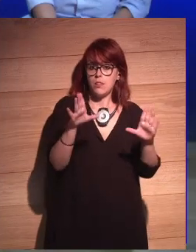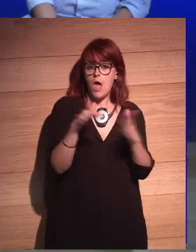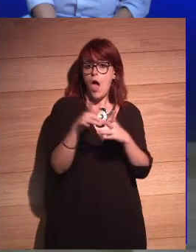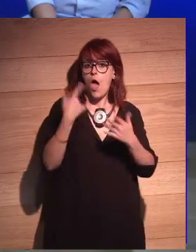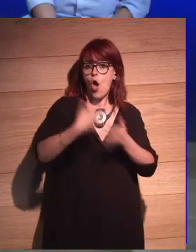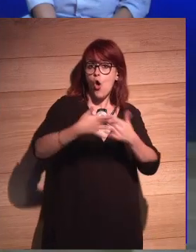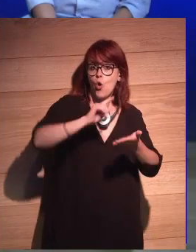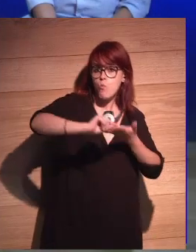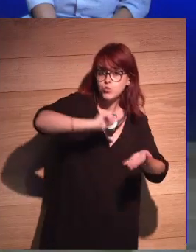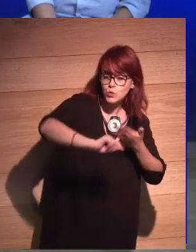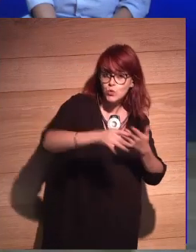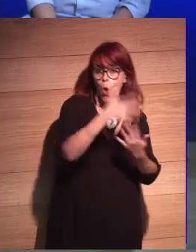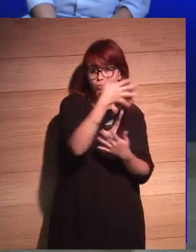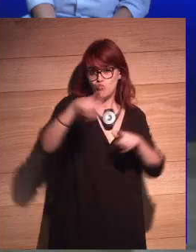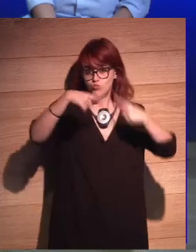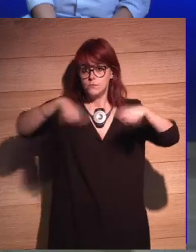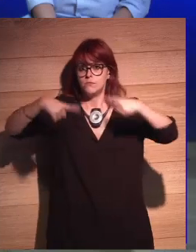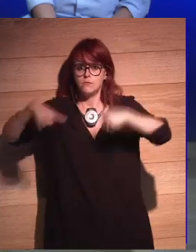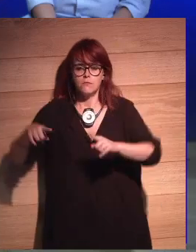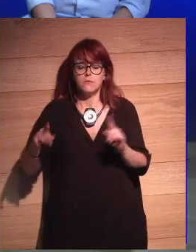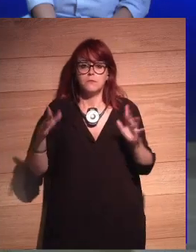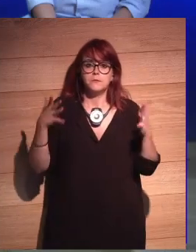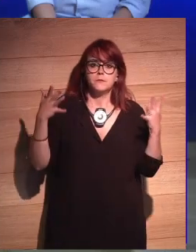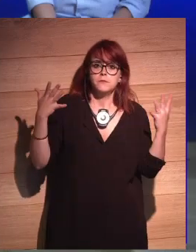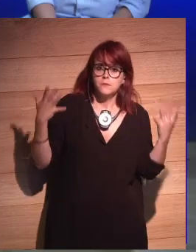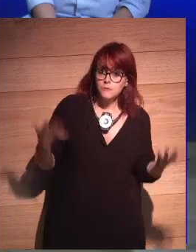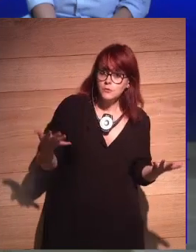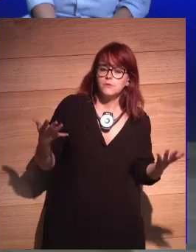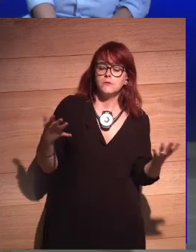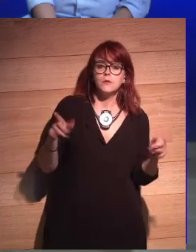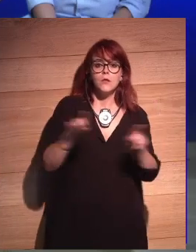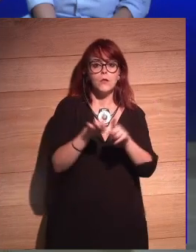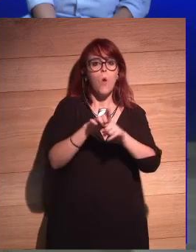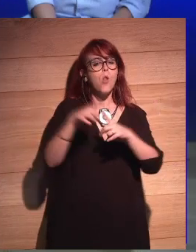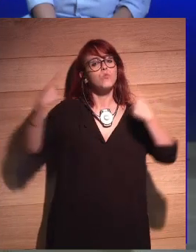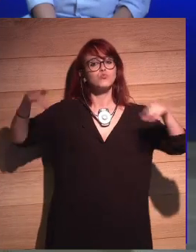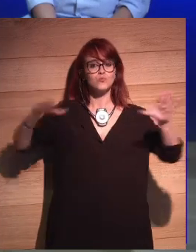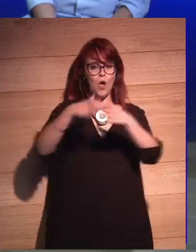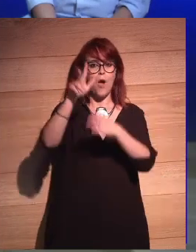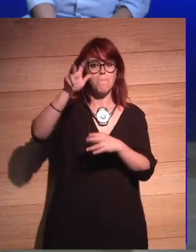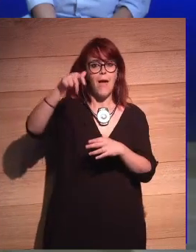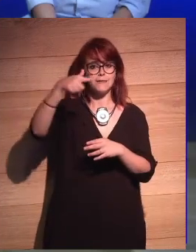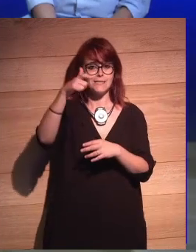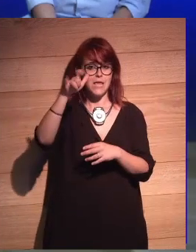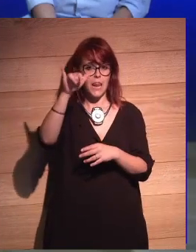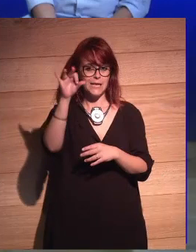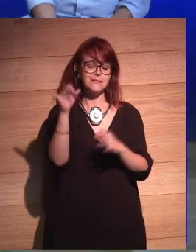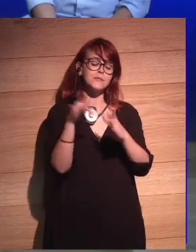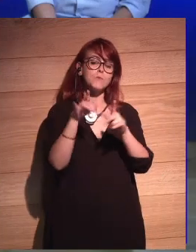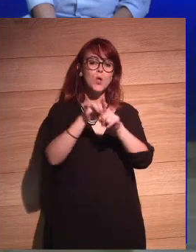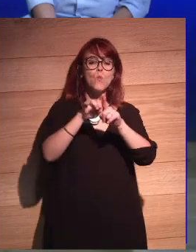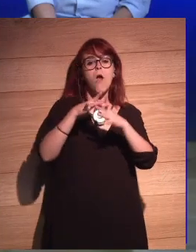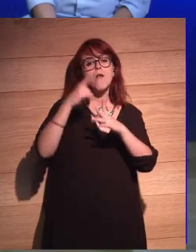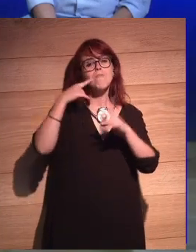a musician, a composer. He was a professional. Okay, in the music world, and the classroom was about